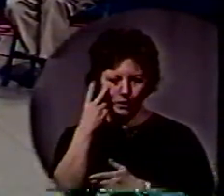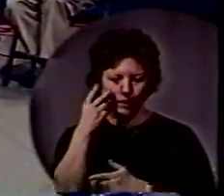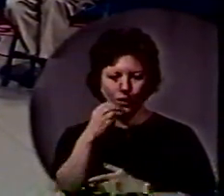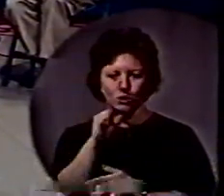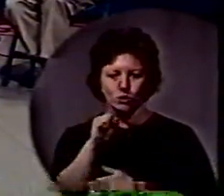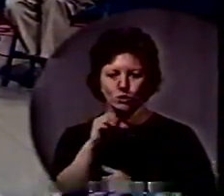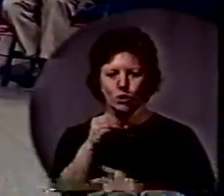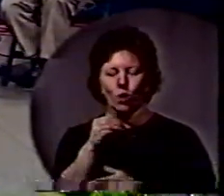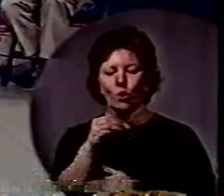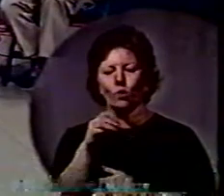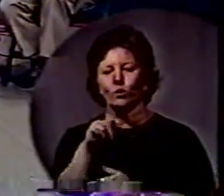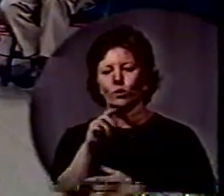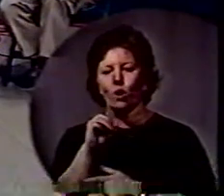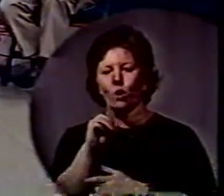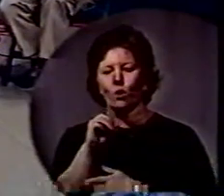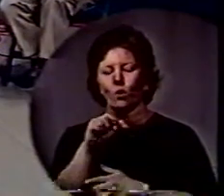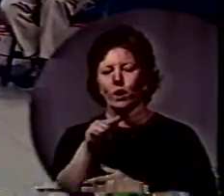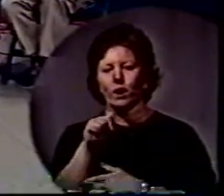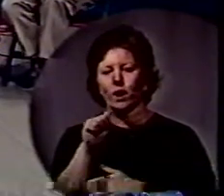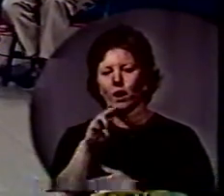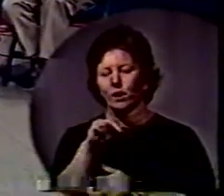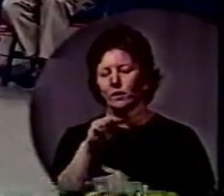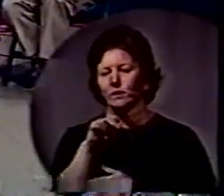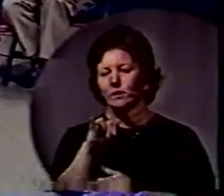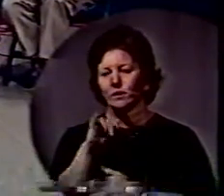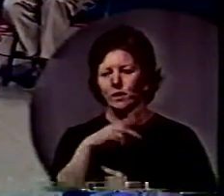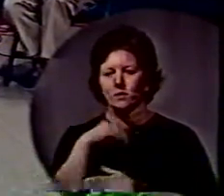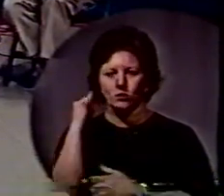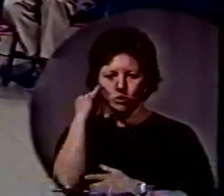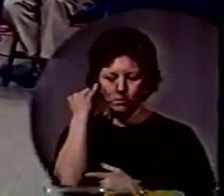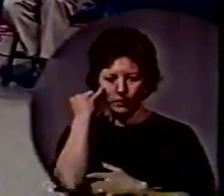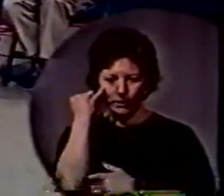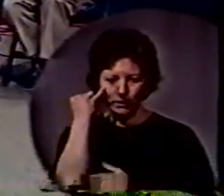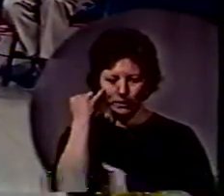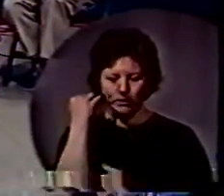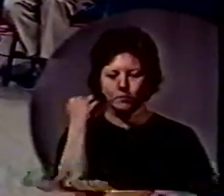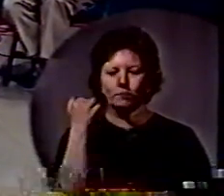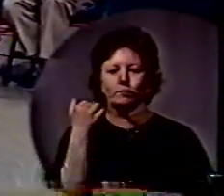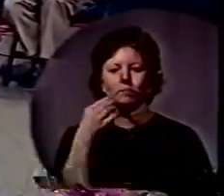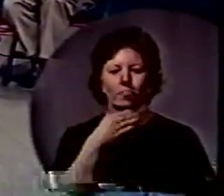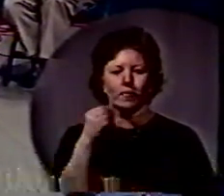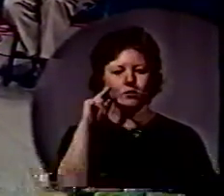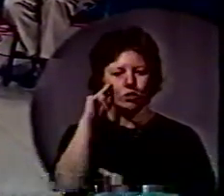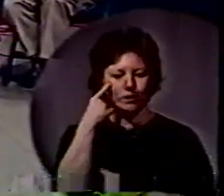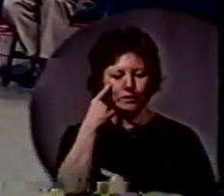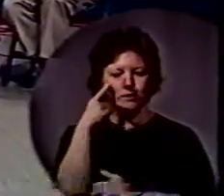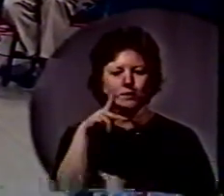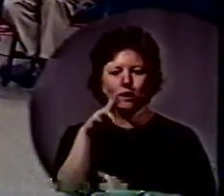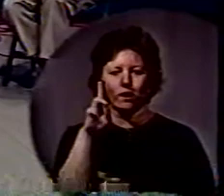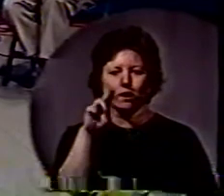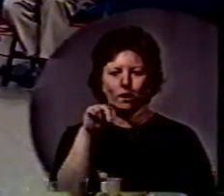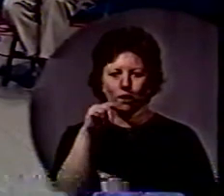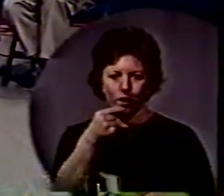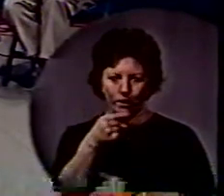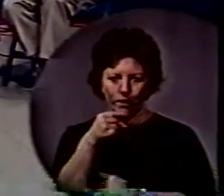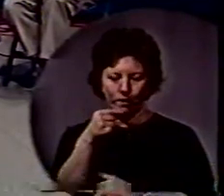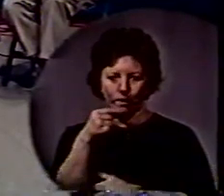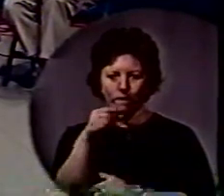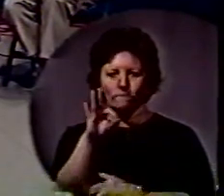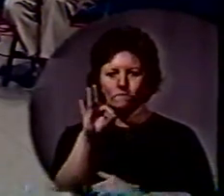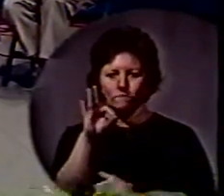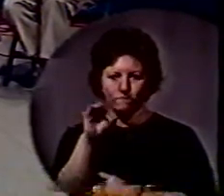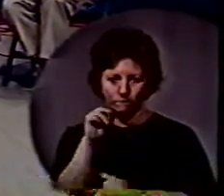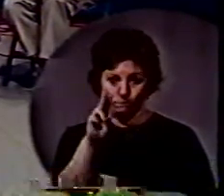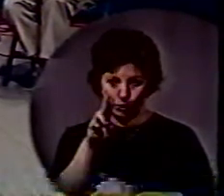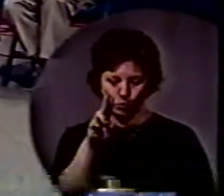is Japanese, and then I've also studied Chinese forms of Kung Fu, Tai Chi, and Bagua.